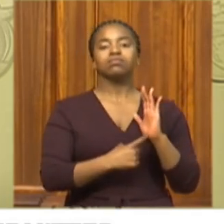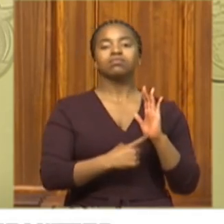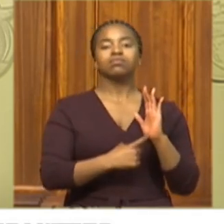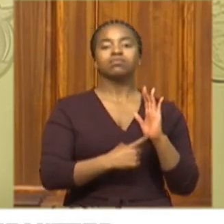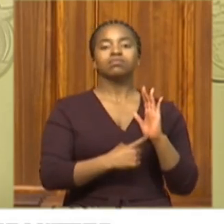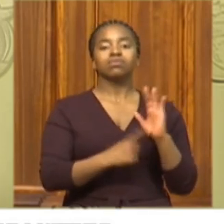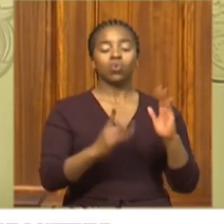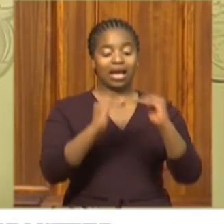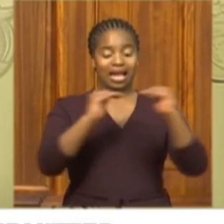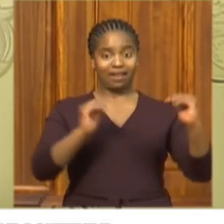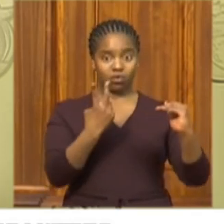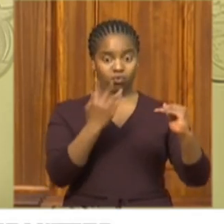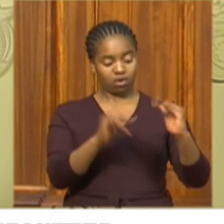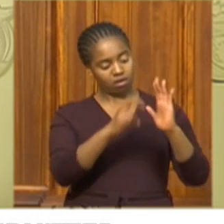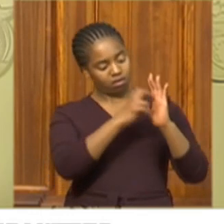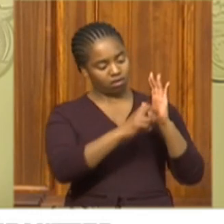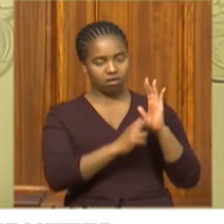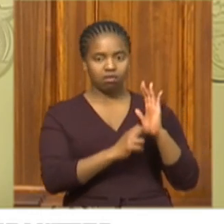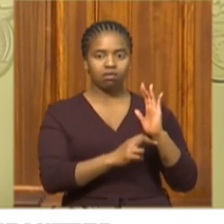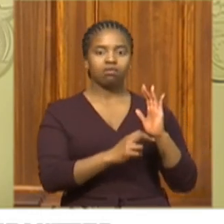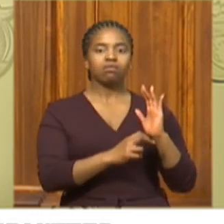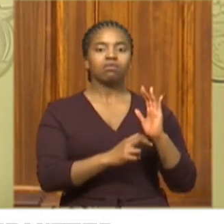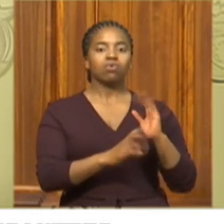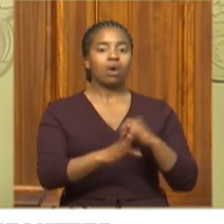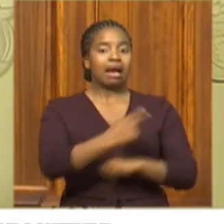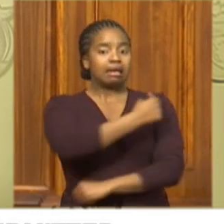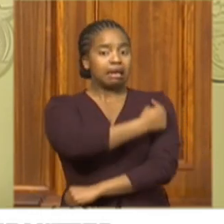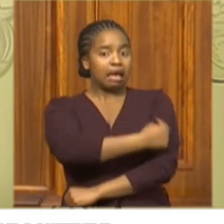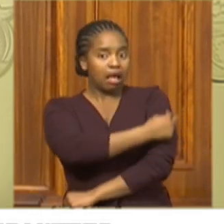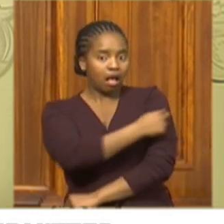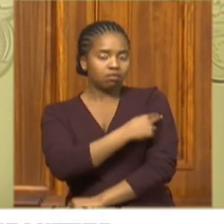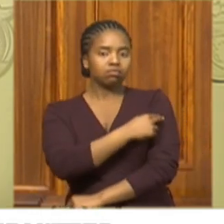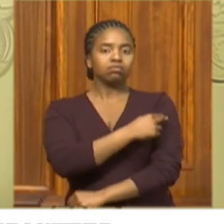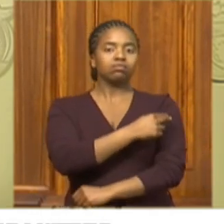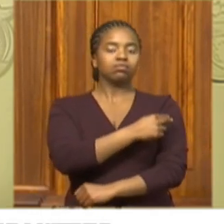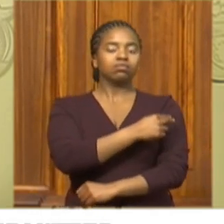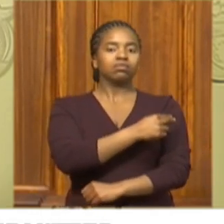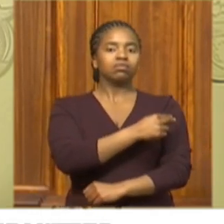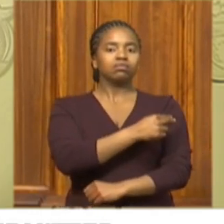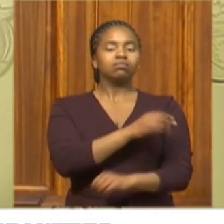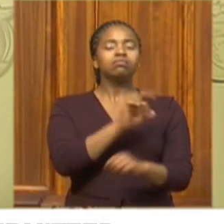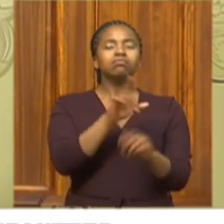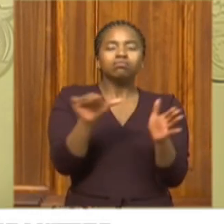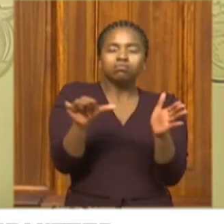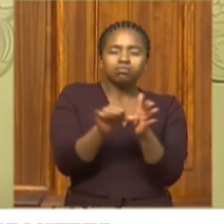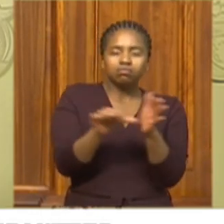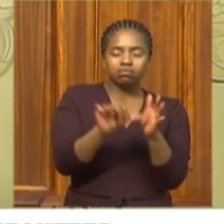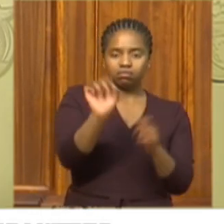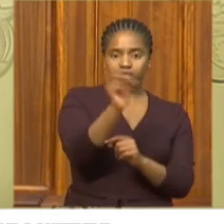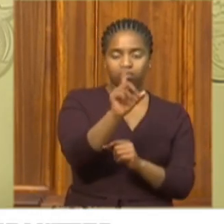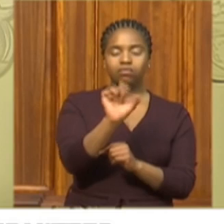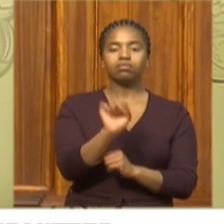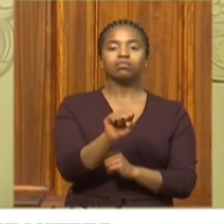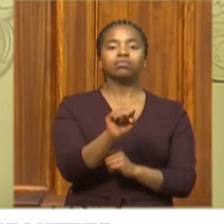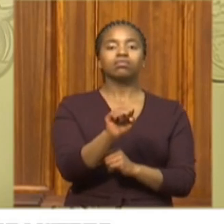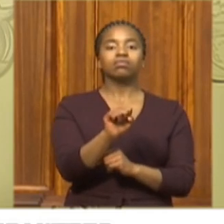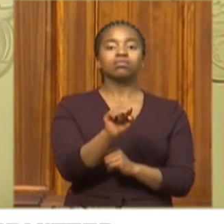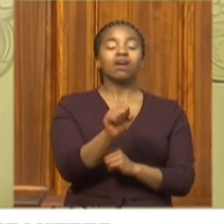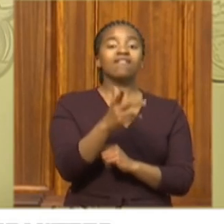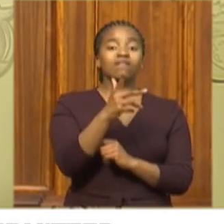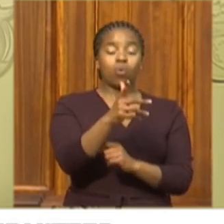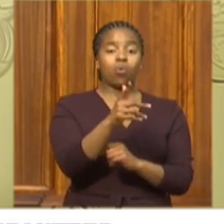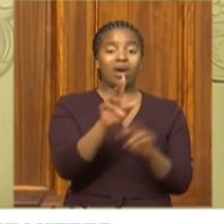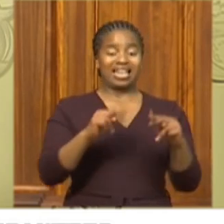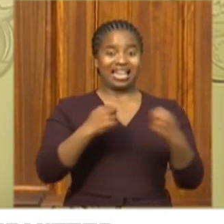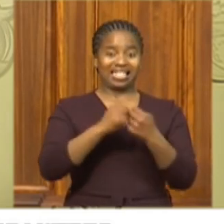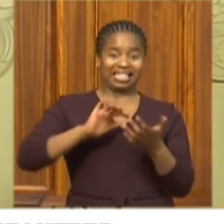the essential elements of our health response, it is necessary that we extend the national state of